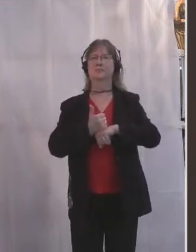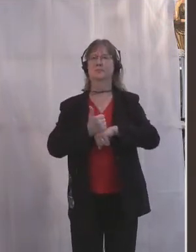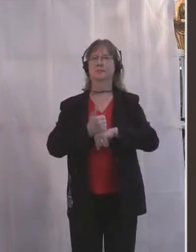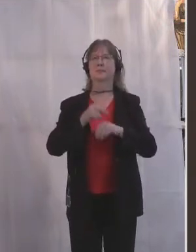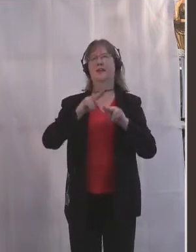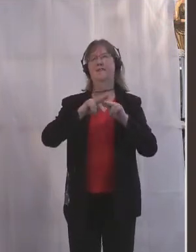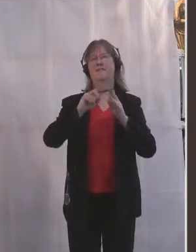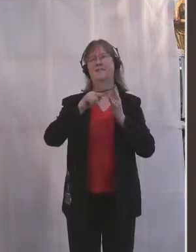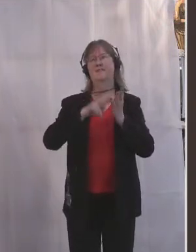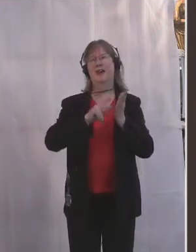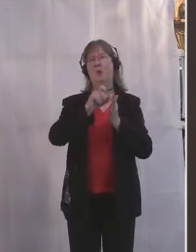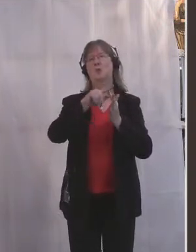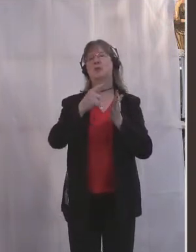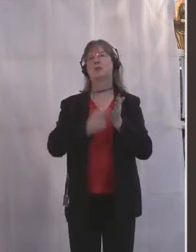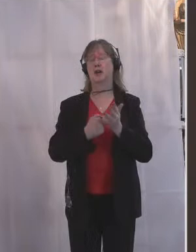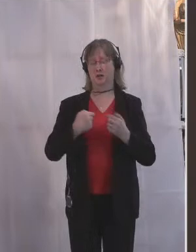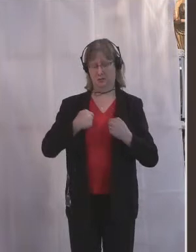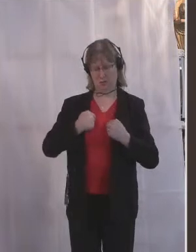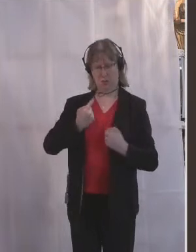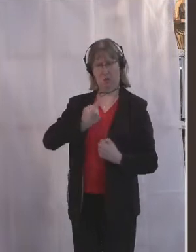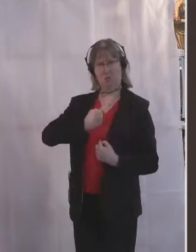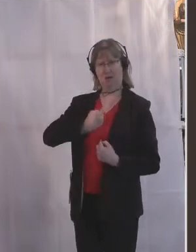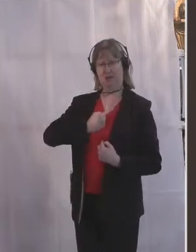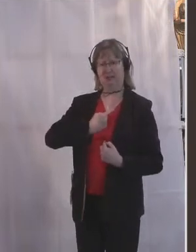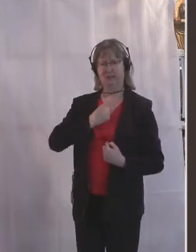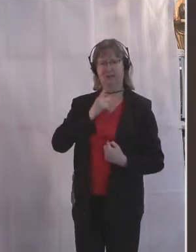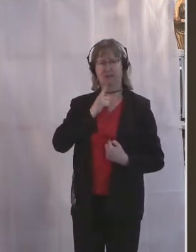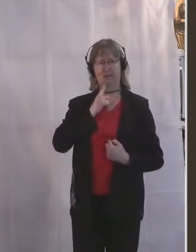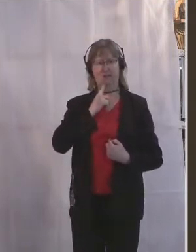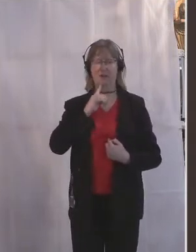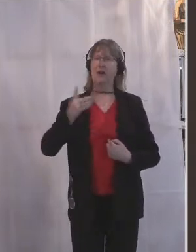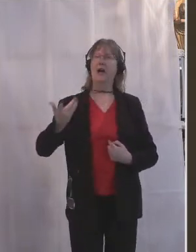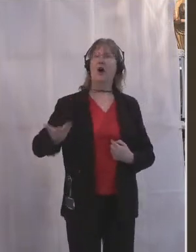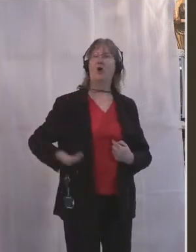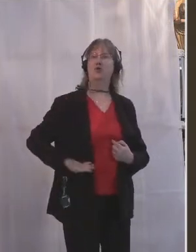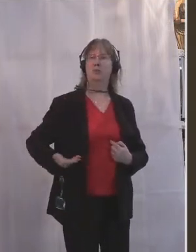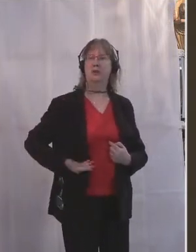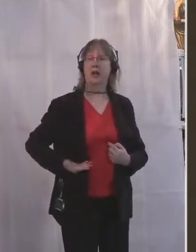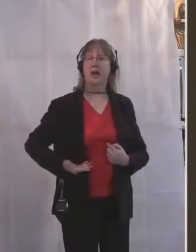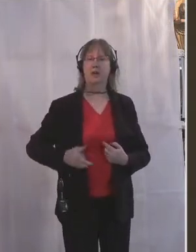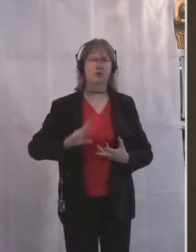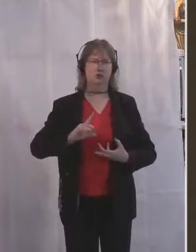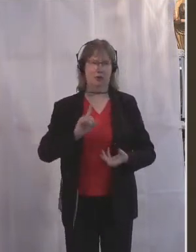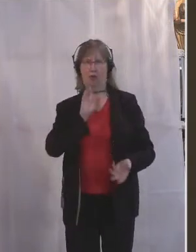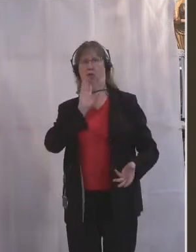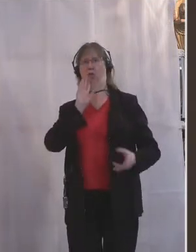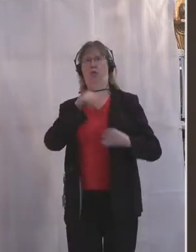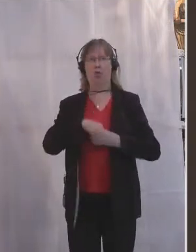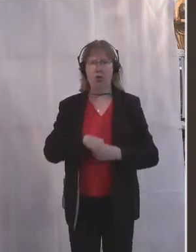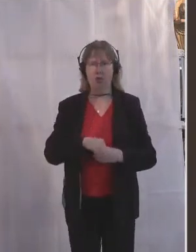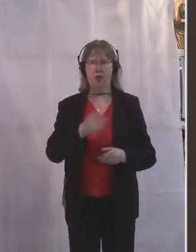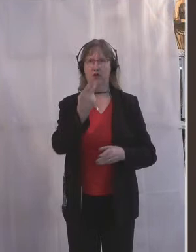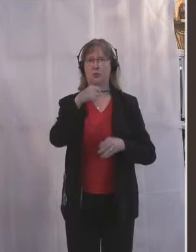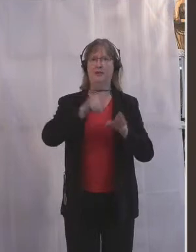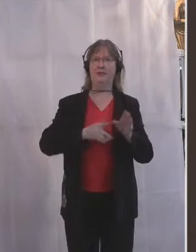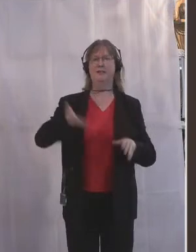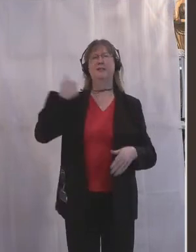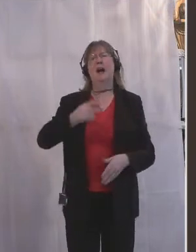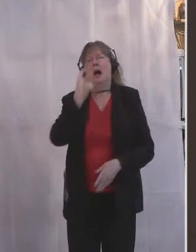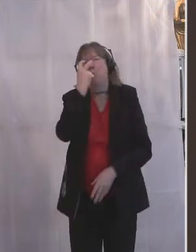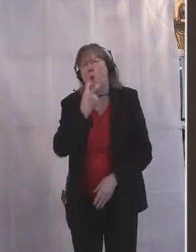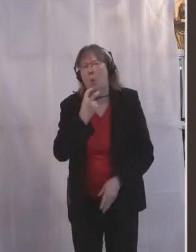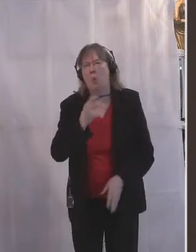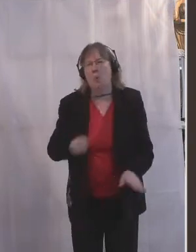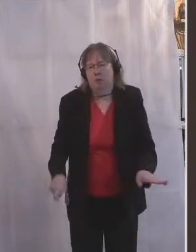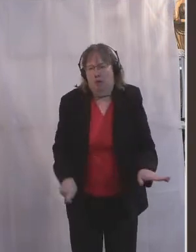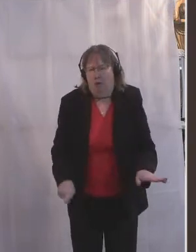so I describe myself as an accidental tech entrepreneur about 20-something years ago, because I am very old.